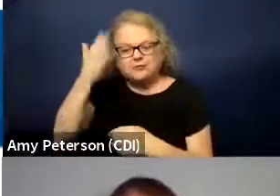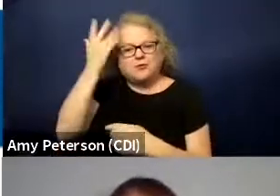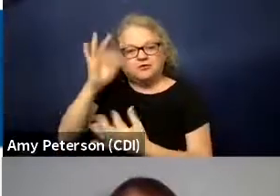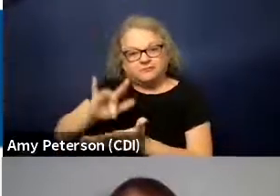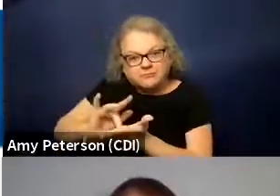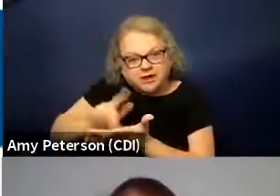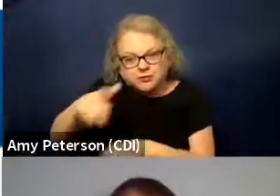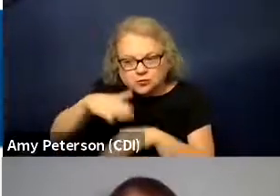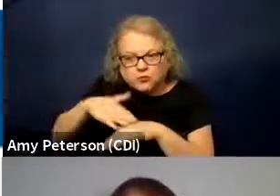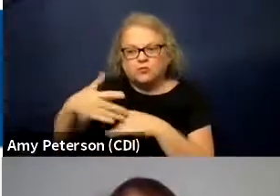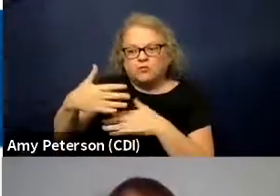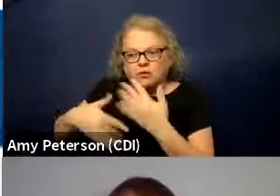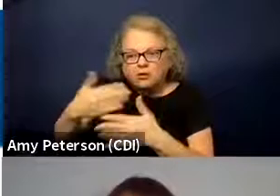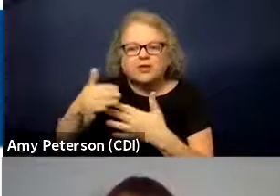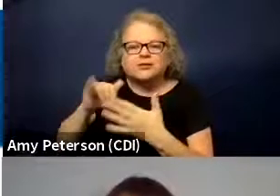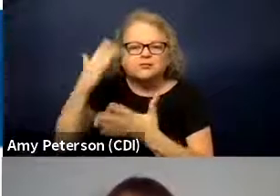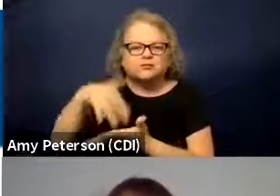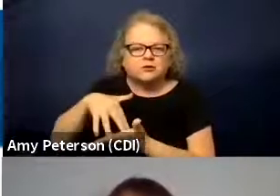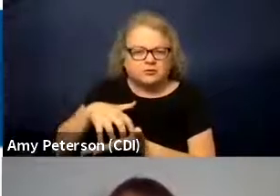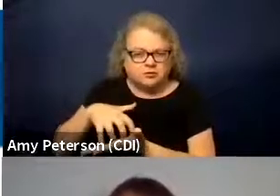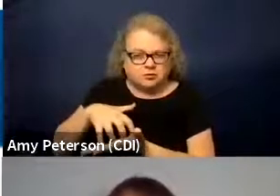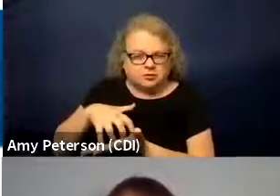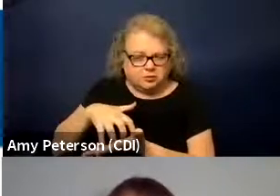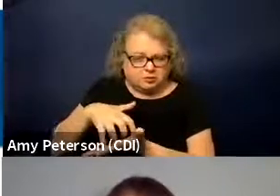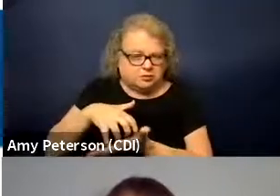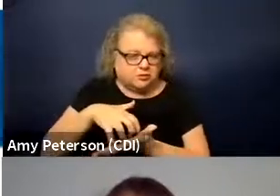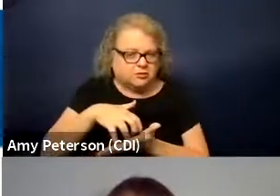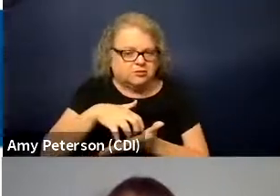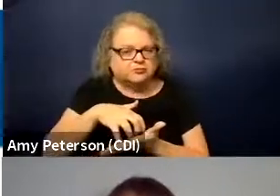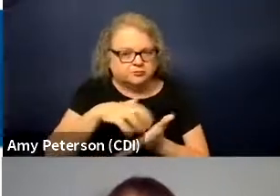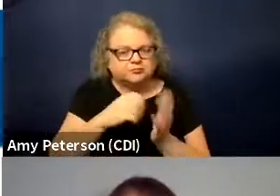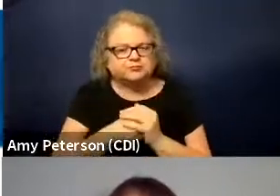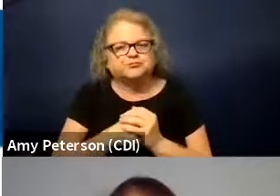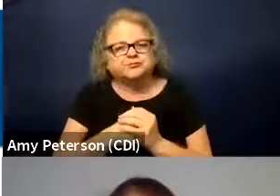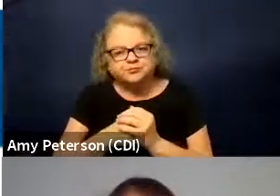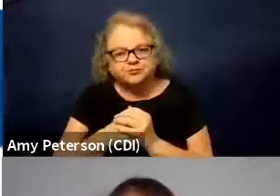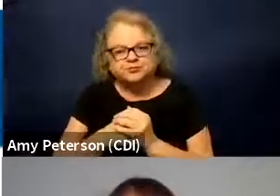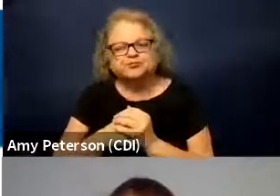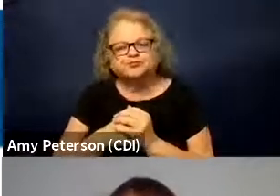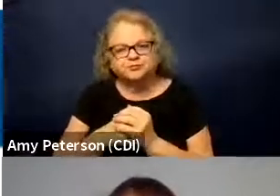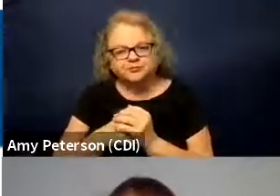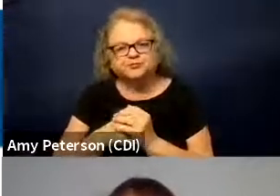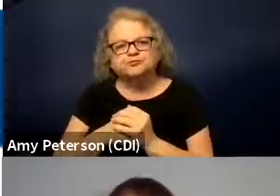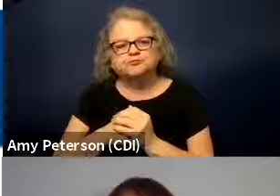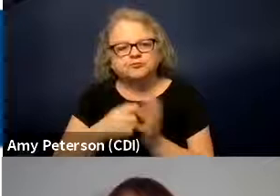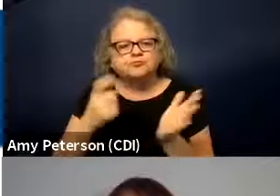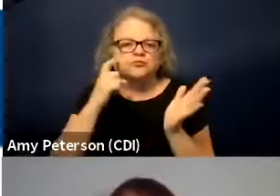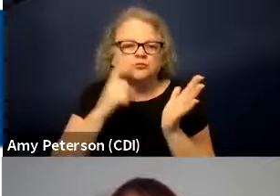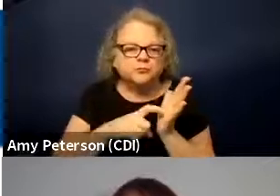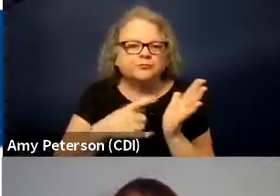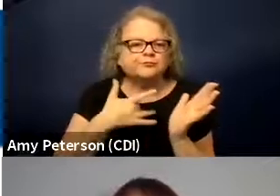on strong medication to suppress their immune system to keep them from rejecting that